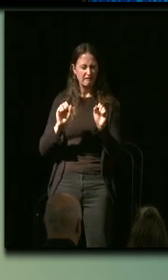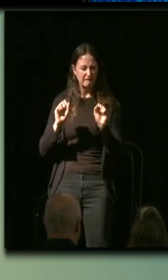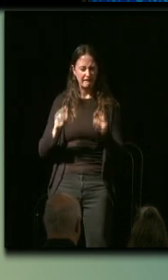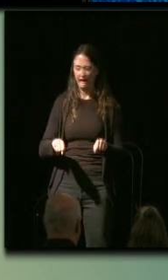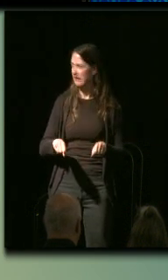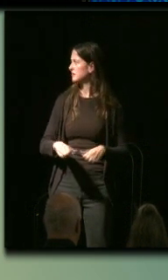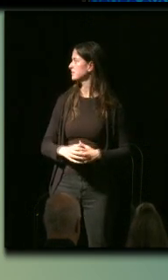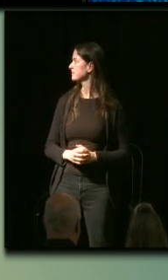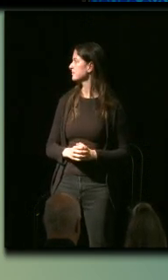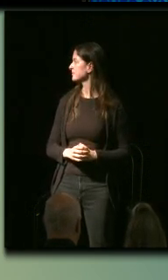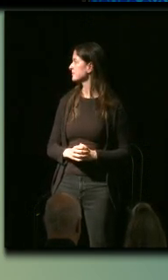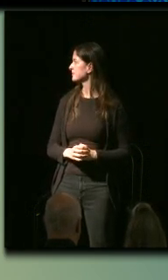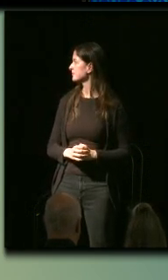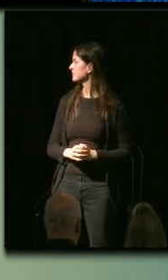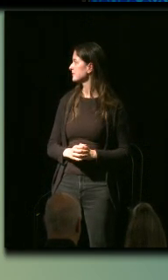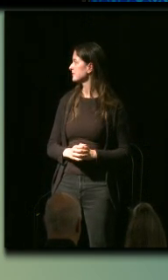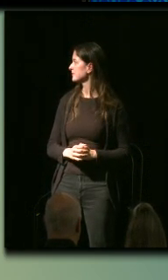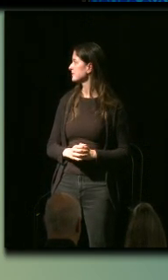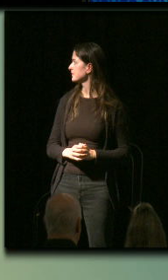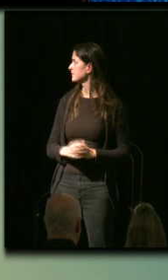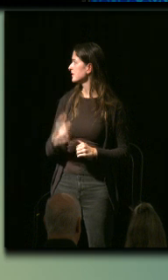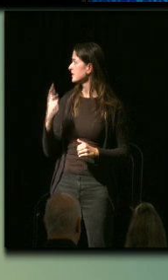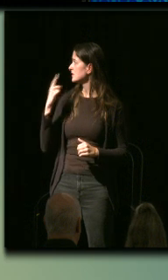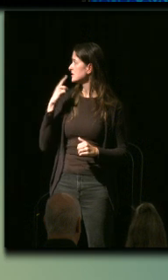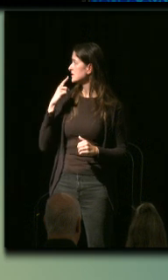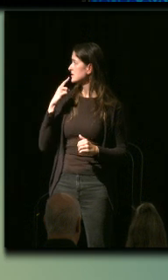That's an uncertain variant.